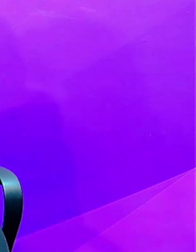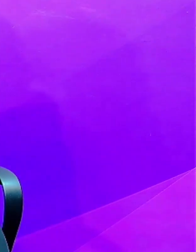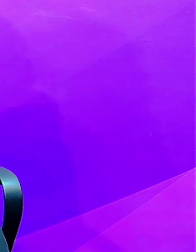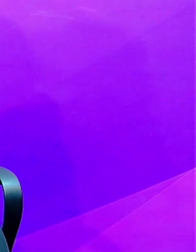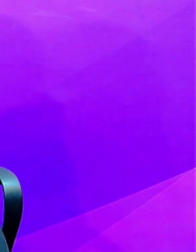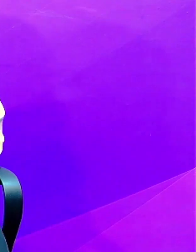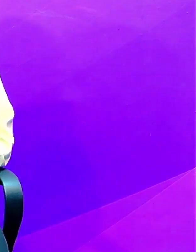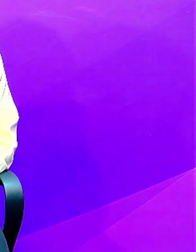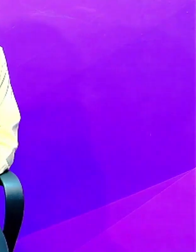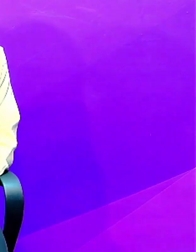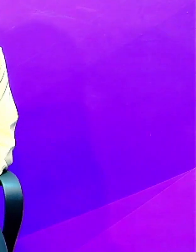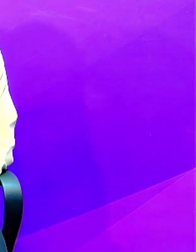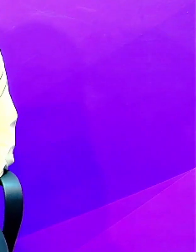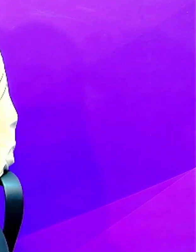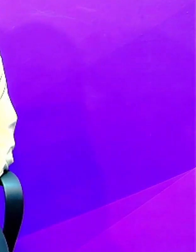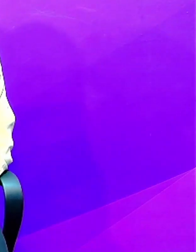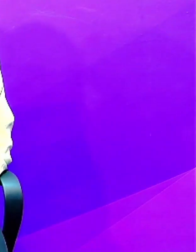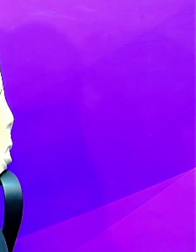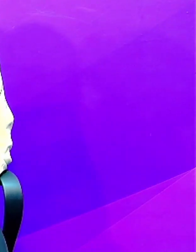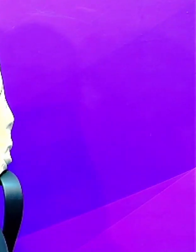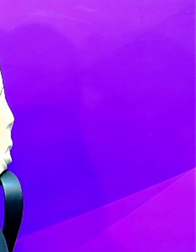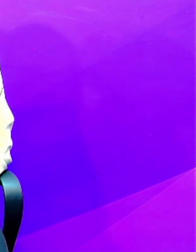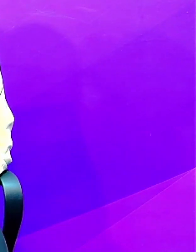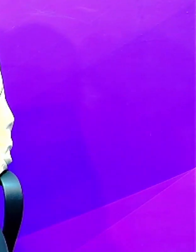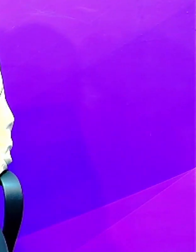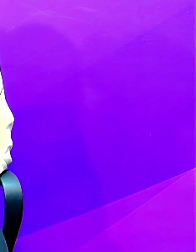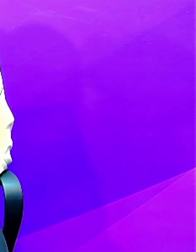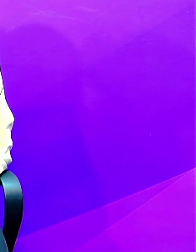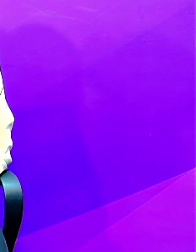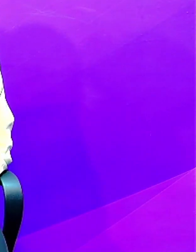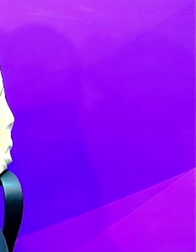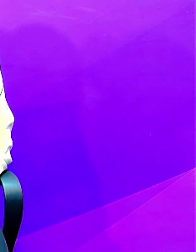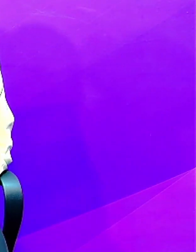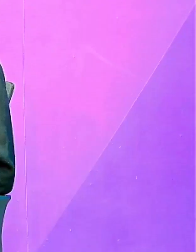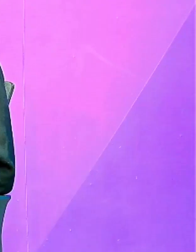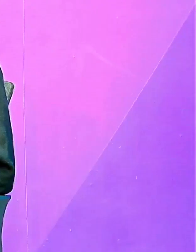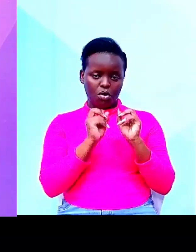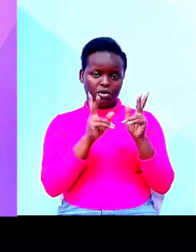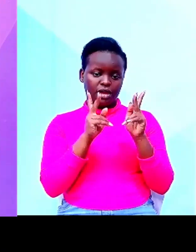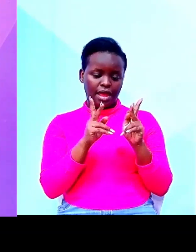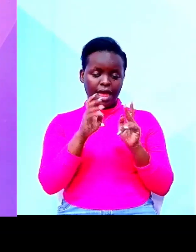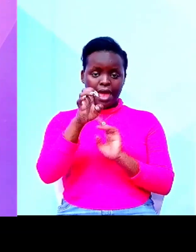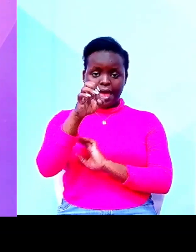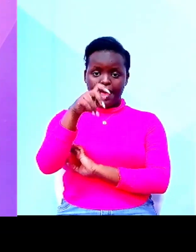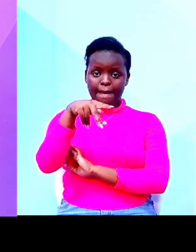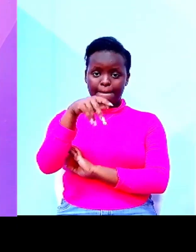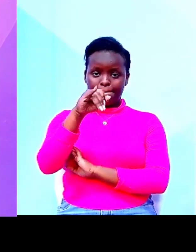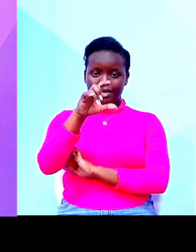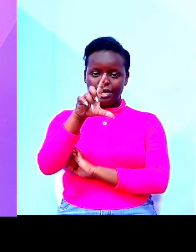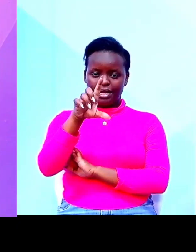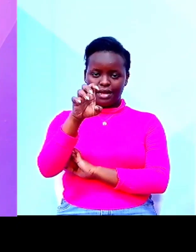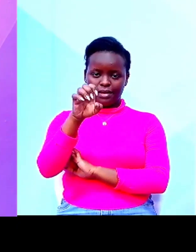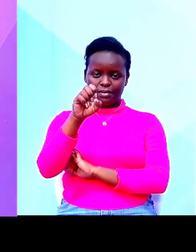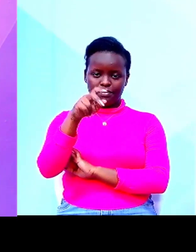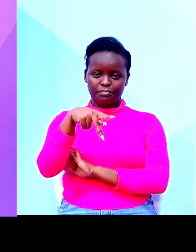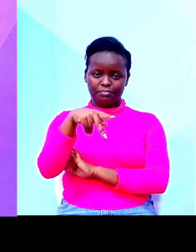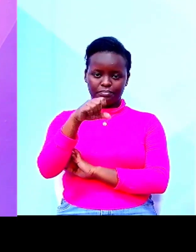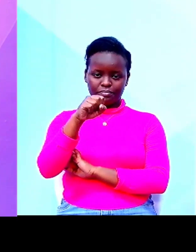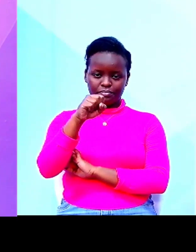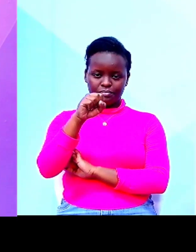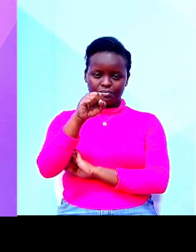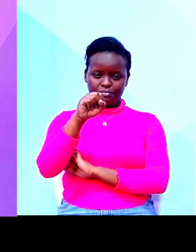here have no idea what epilepsy is. Okay, epilepsy is a neurological